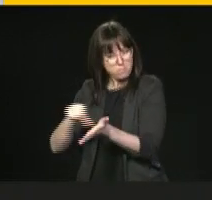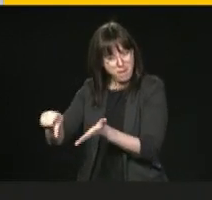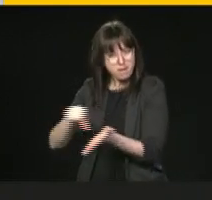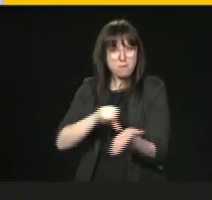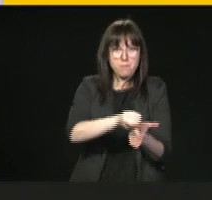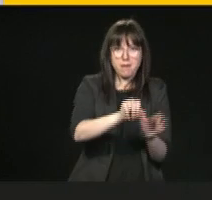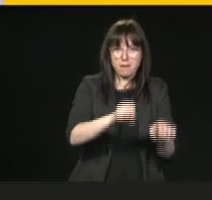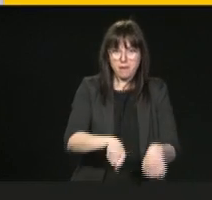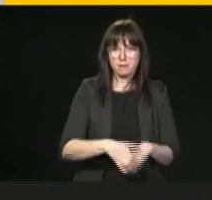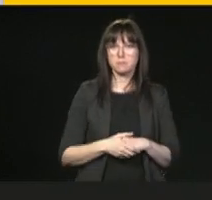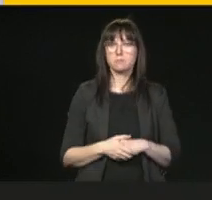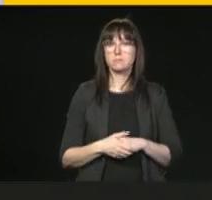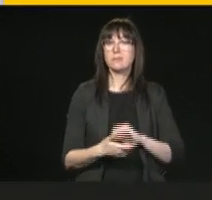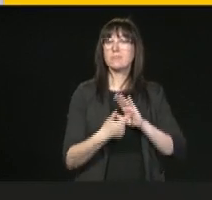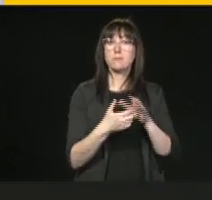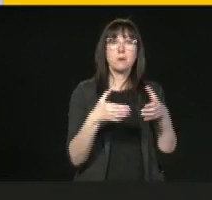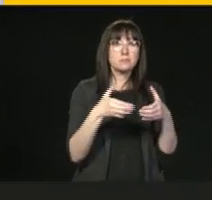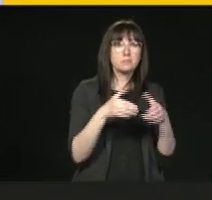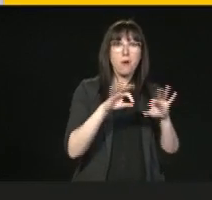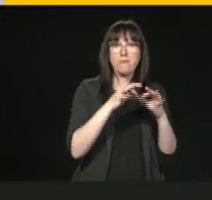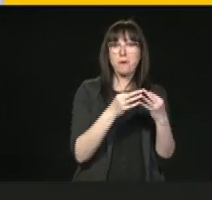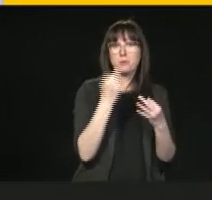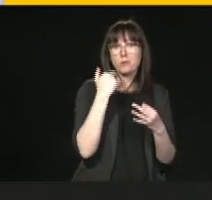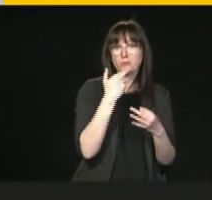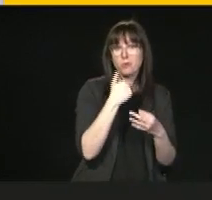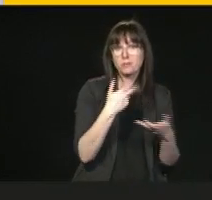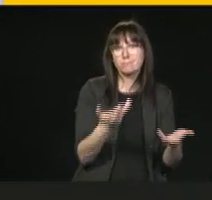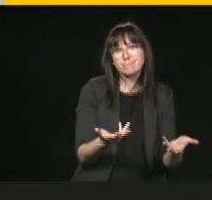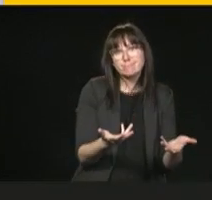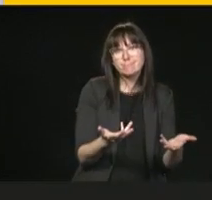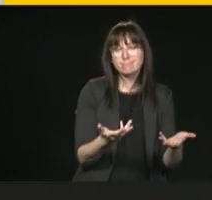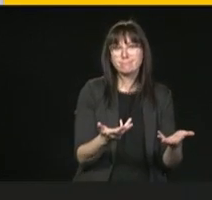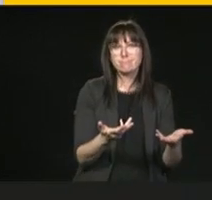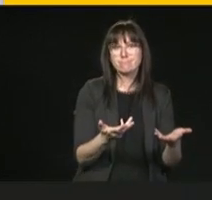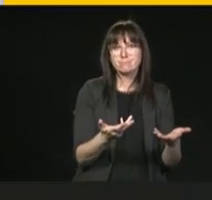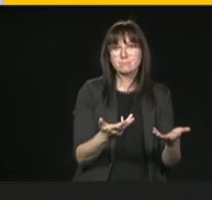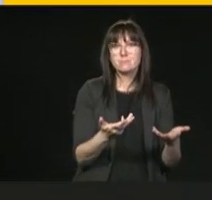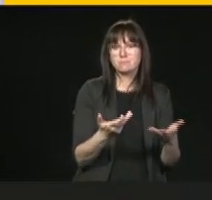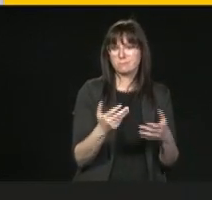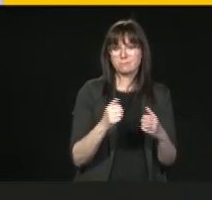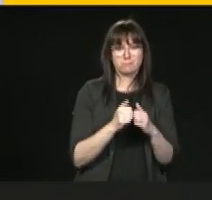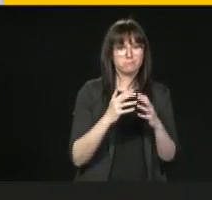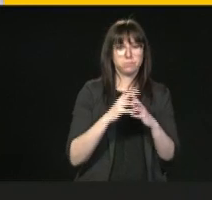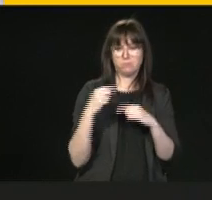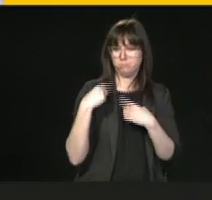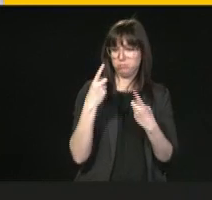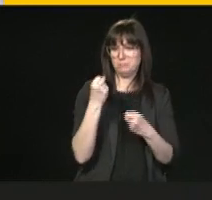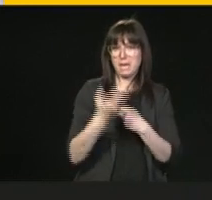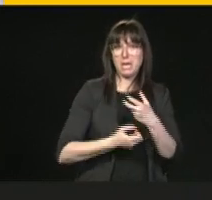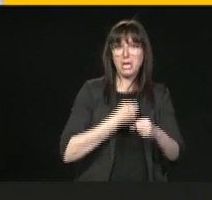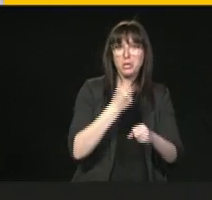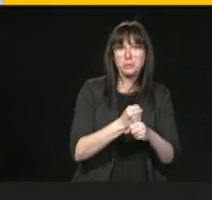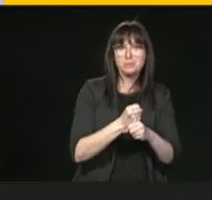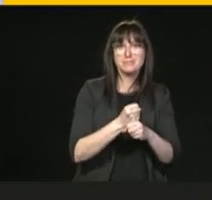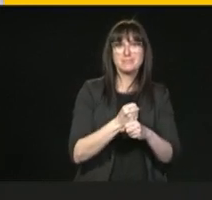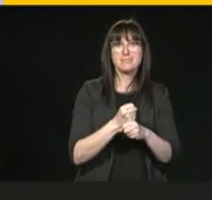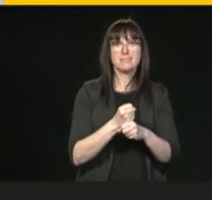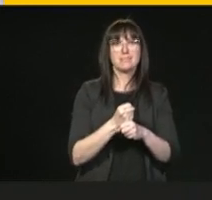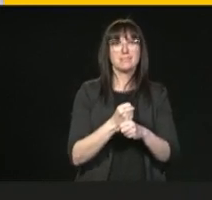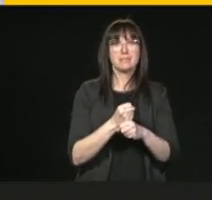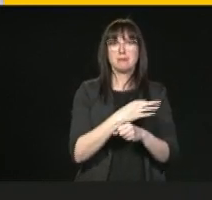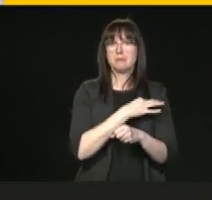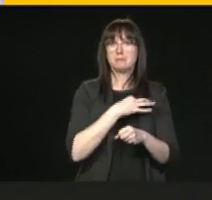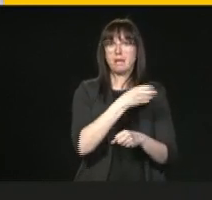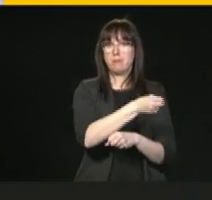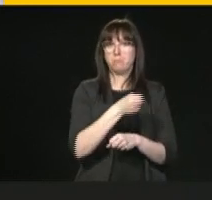So, for example, a family restaurant that's been in place for many, many years and has had the same employees for many, many